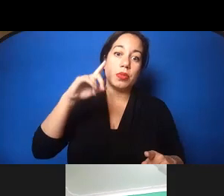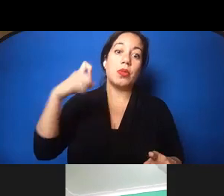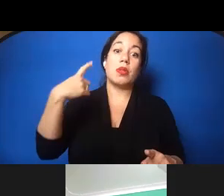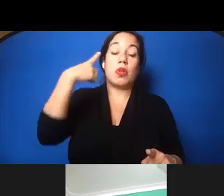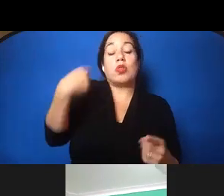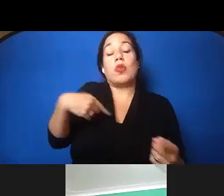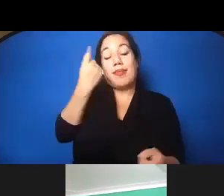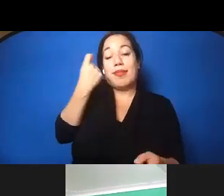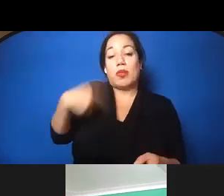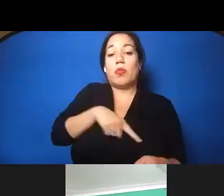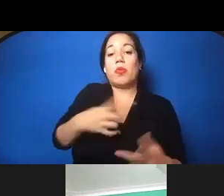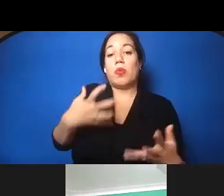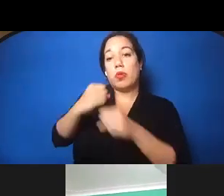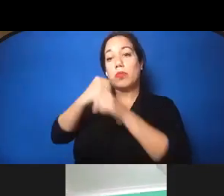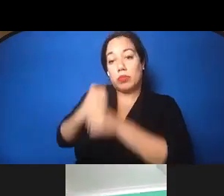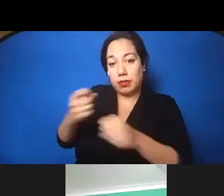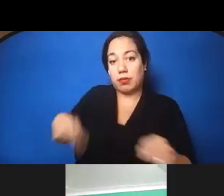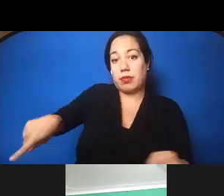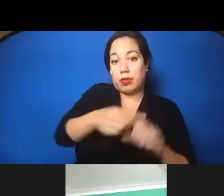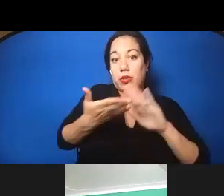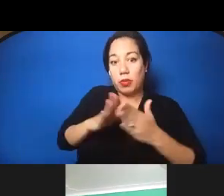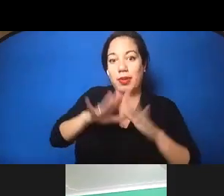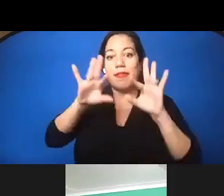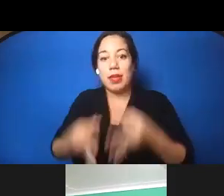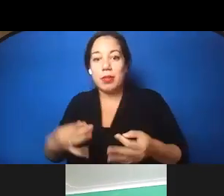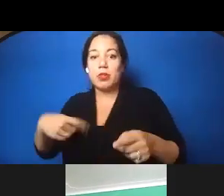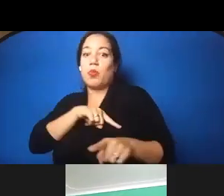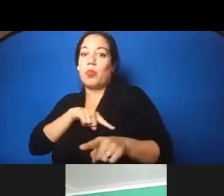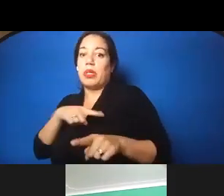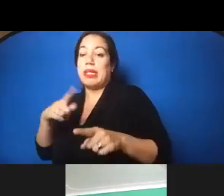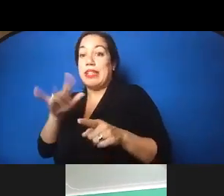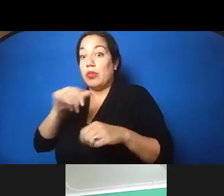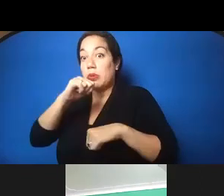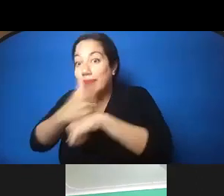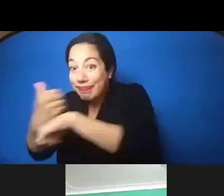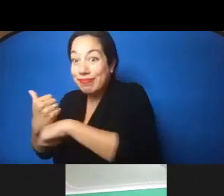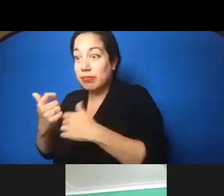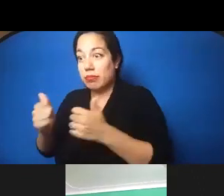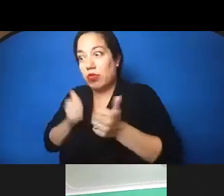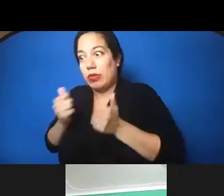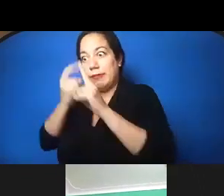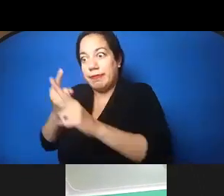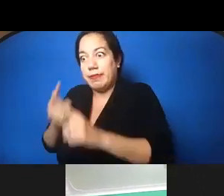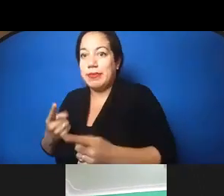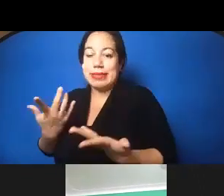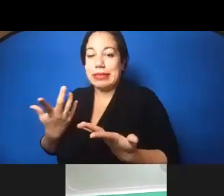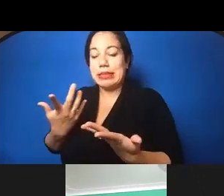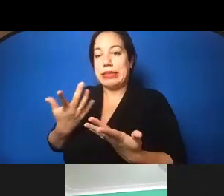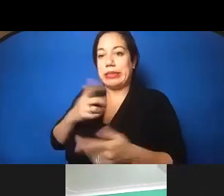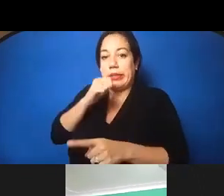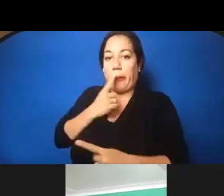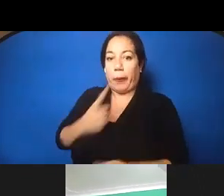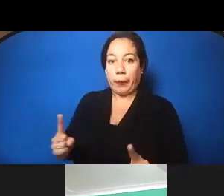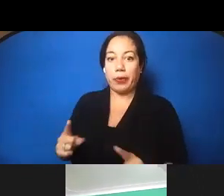always advocate that we must have community-friendly policies. And one of the things we have been talking about is that people have been saying, okay, we have COVID-19, but you lock us